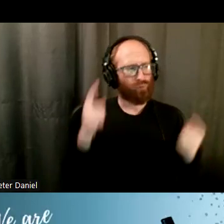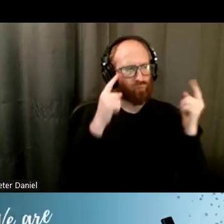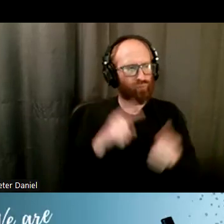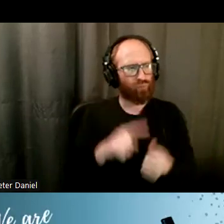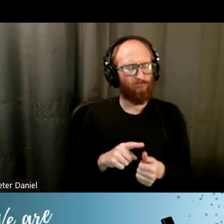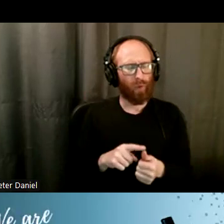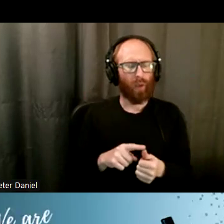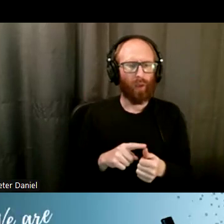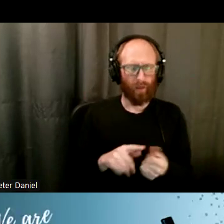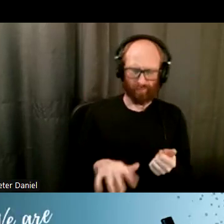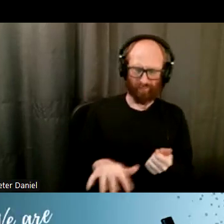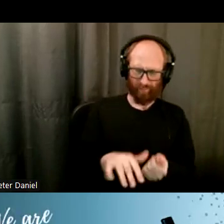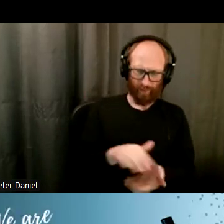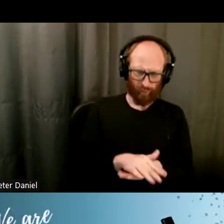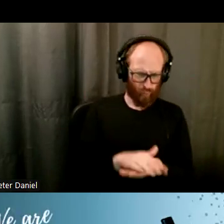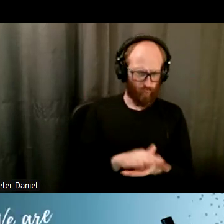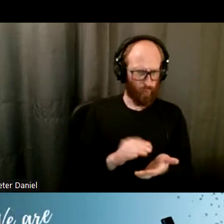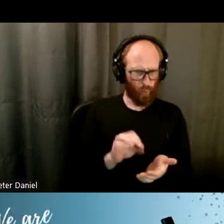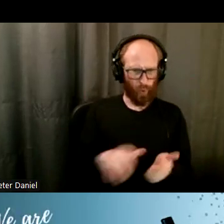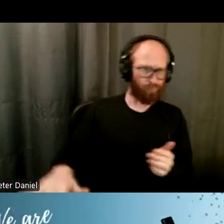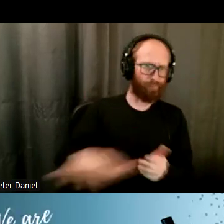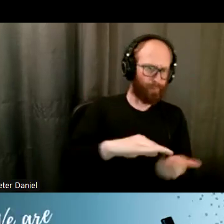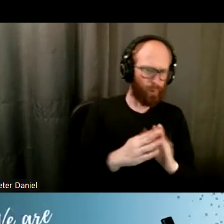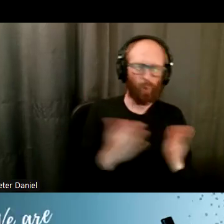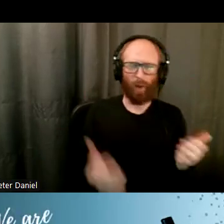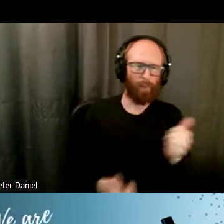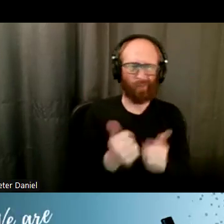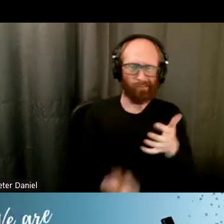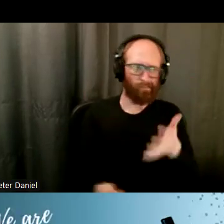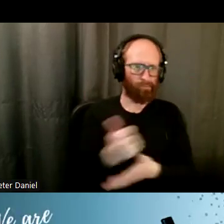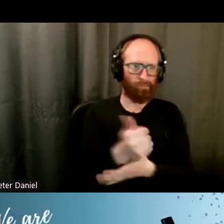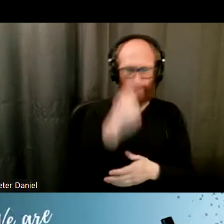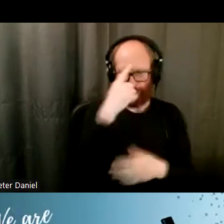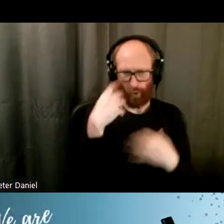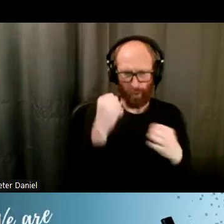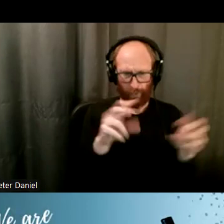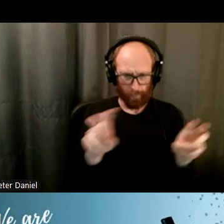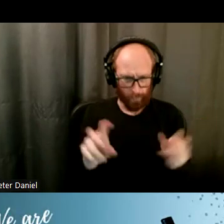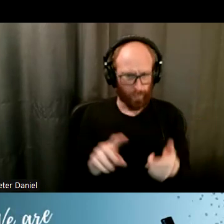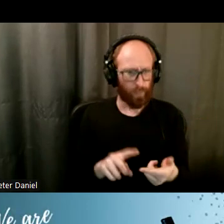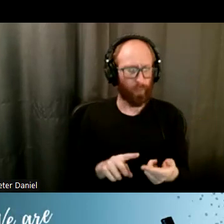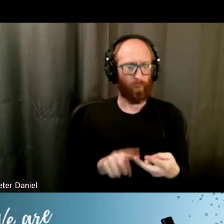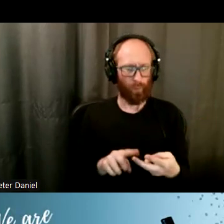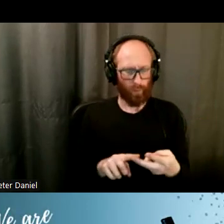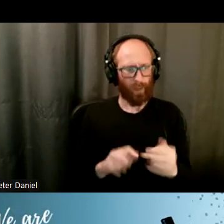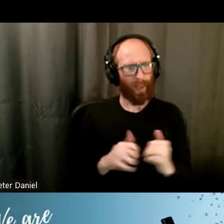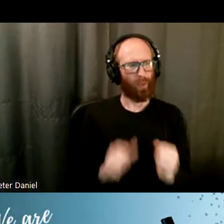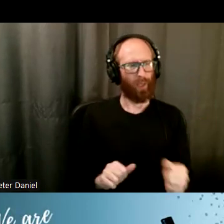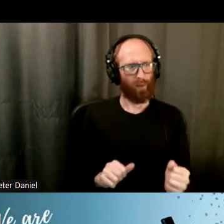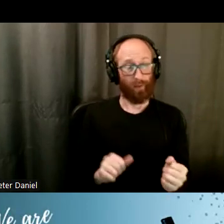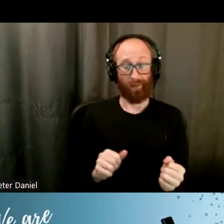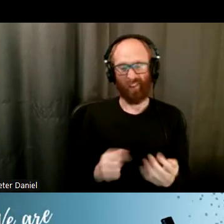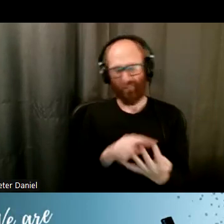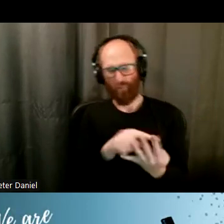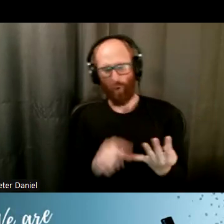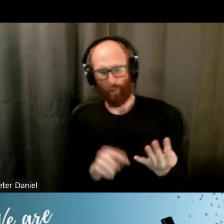mental health issues at our school or community? How can these 4 pillars be addressed through a culturally relevant lens?